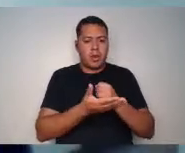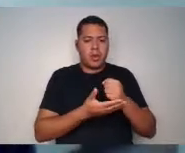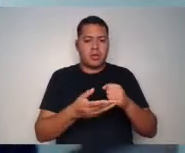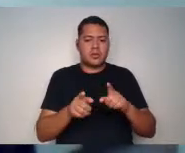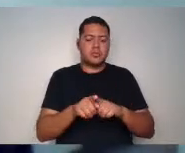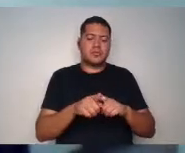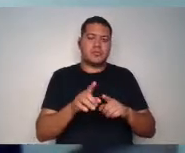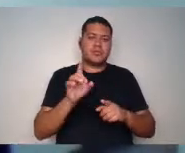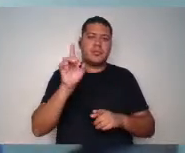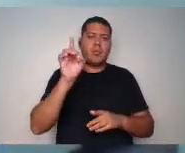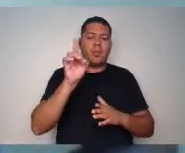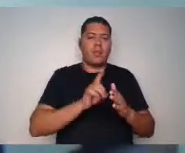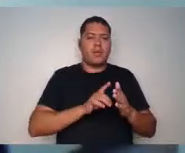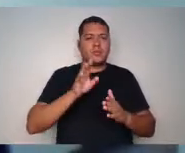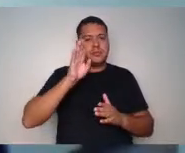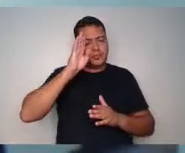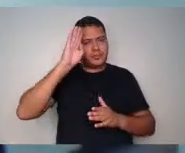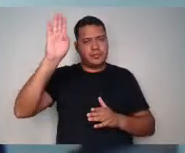basic protection